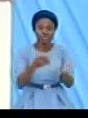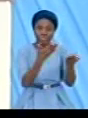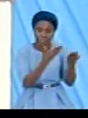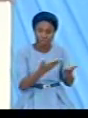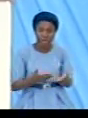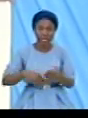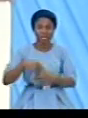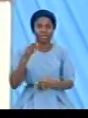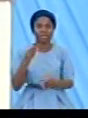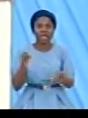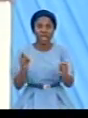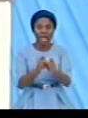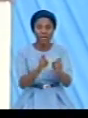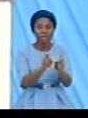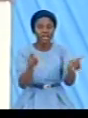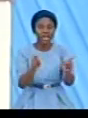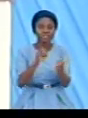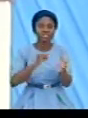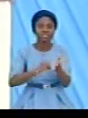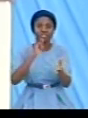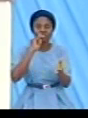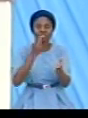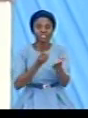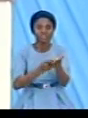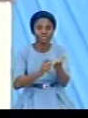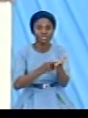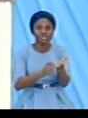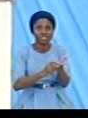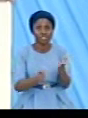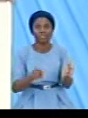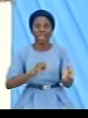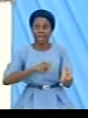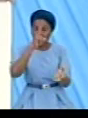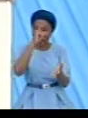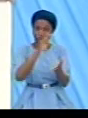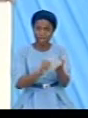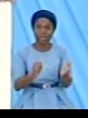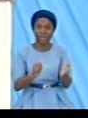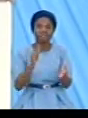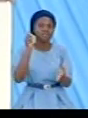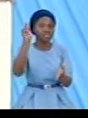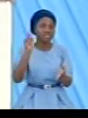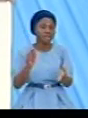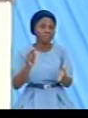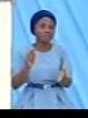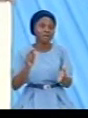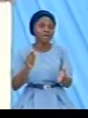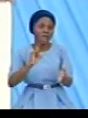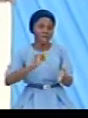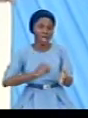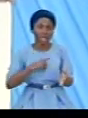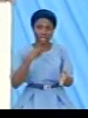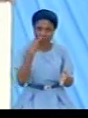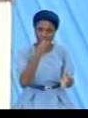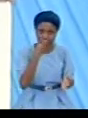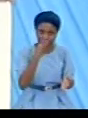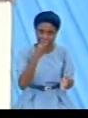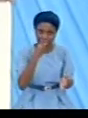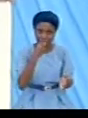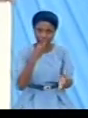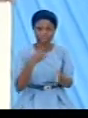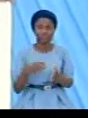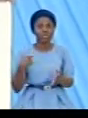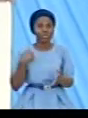according as it is written. I believed, therefore have I spoken. We